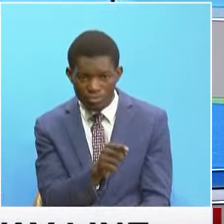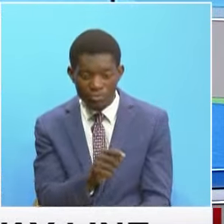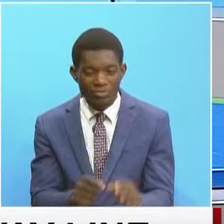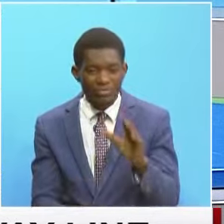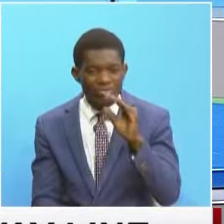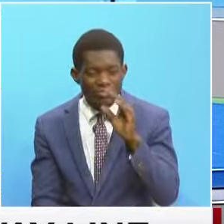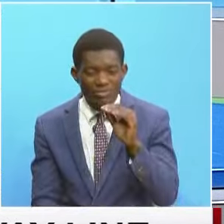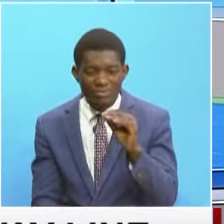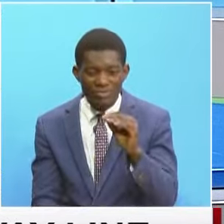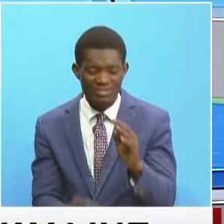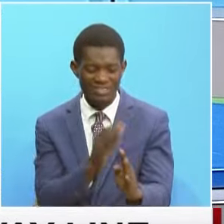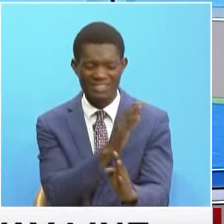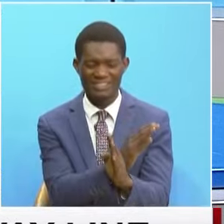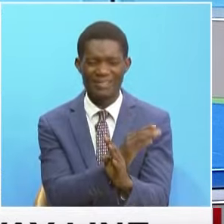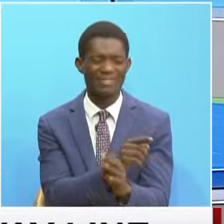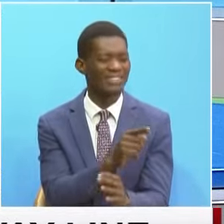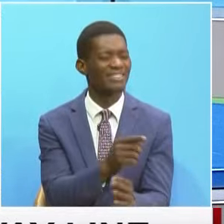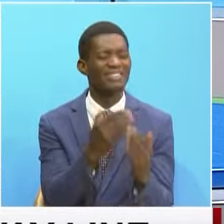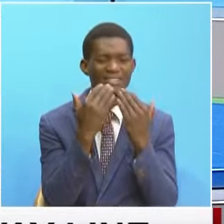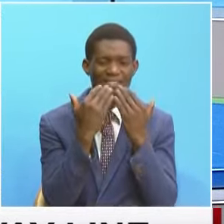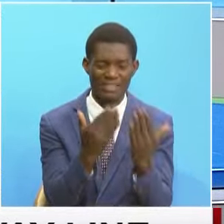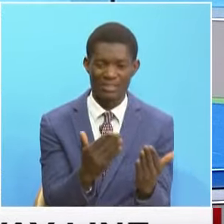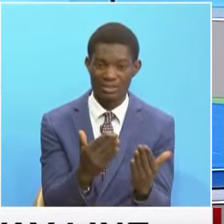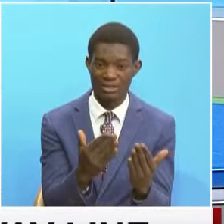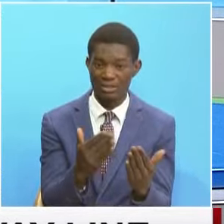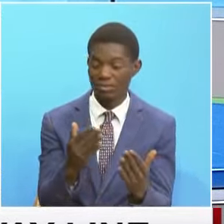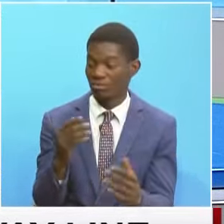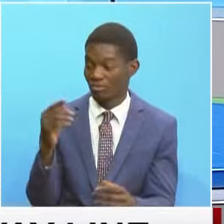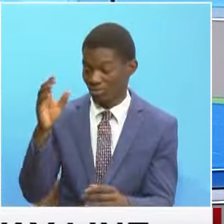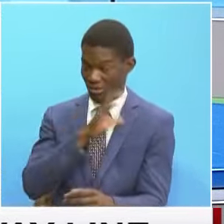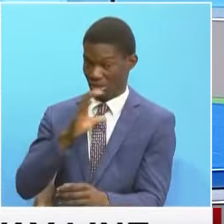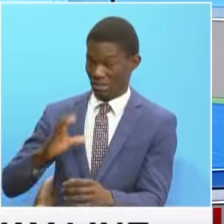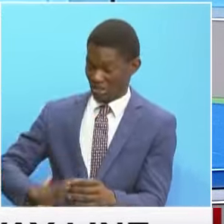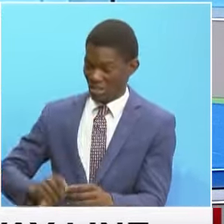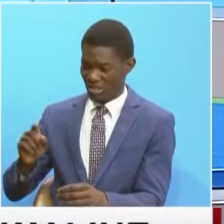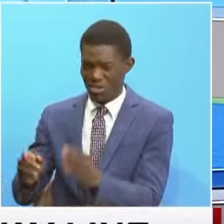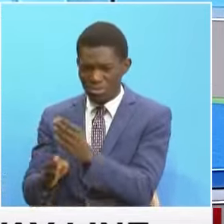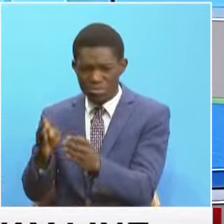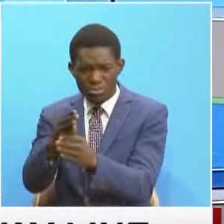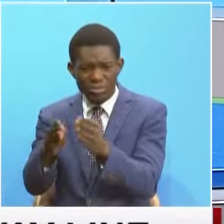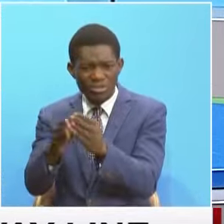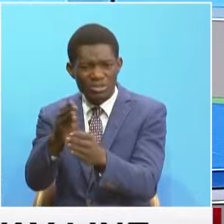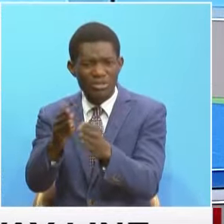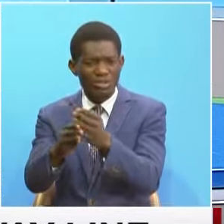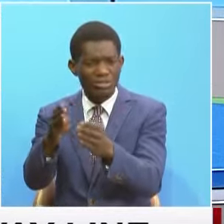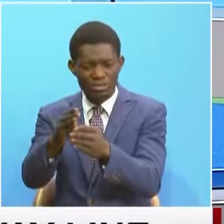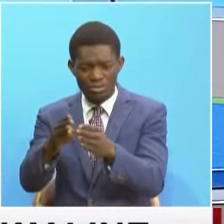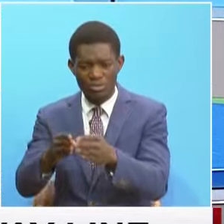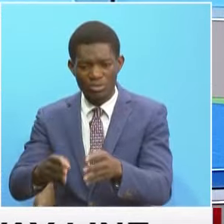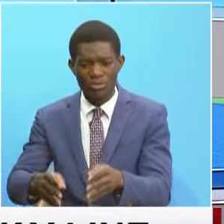is grateful for the efforts and sacrifices made by the Chinese government during the construction of over